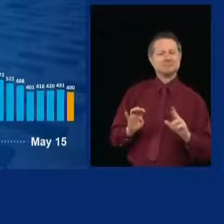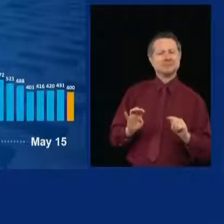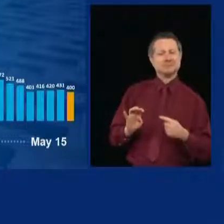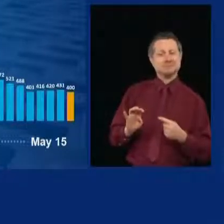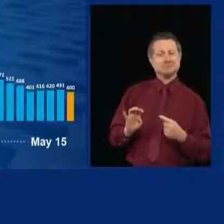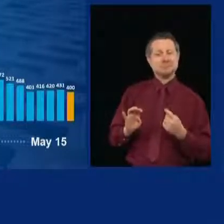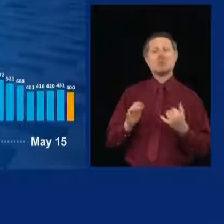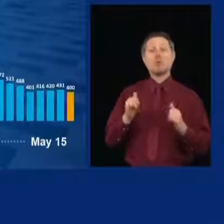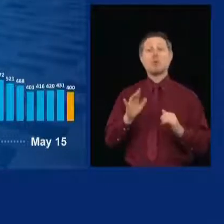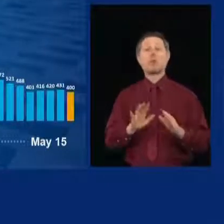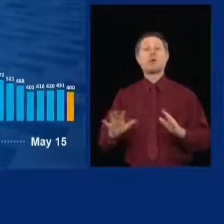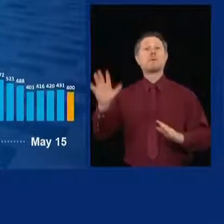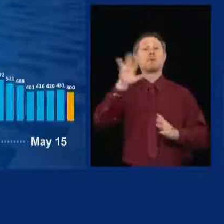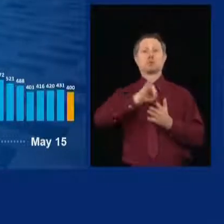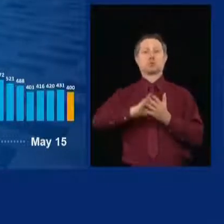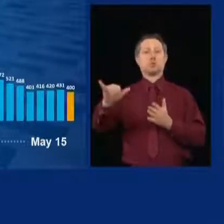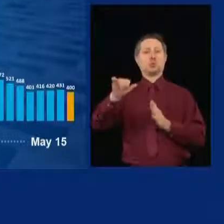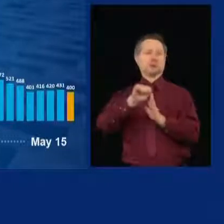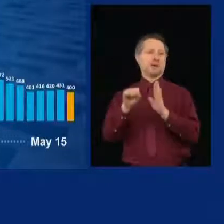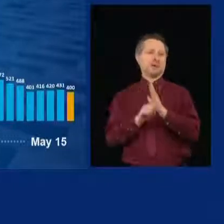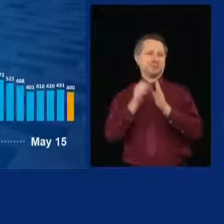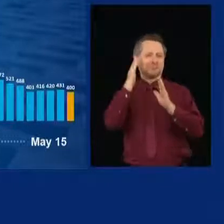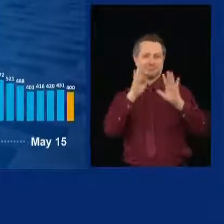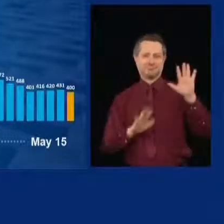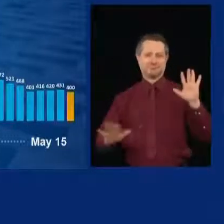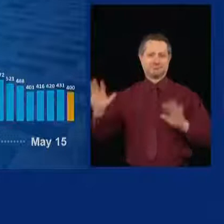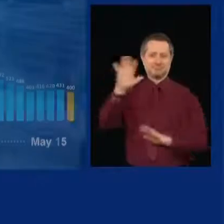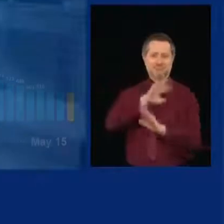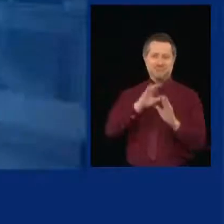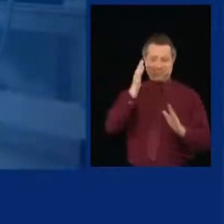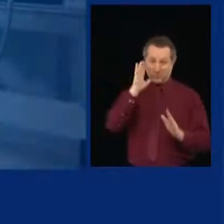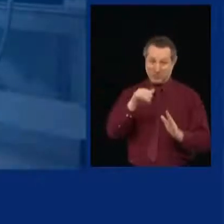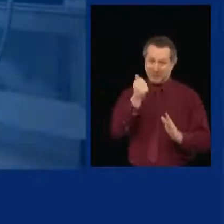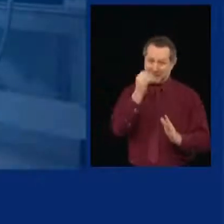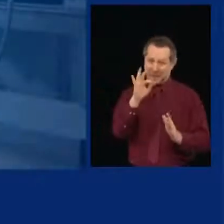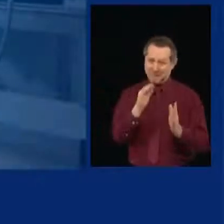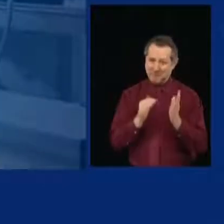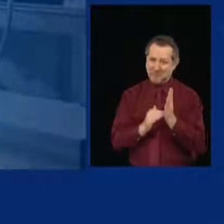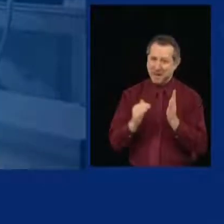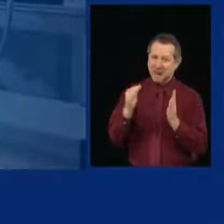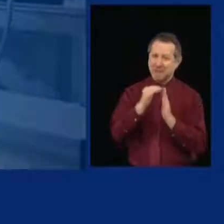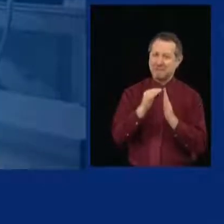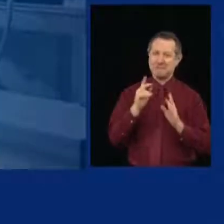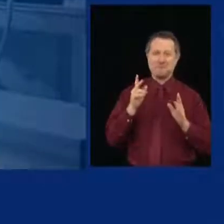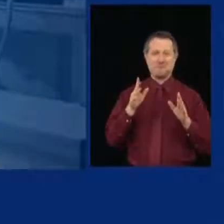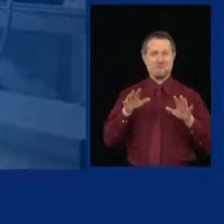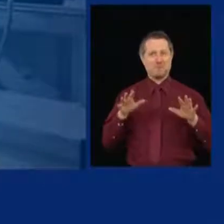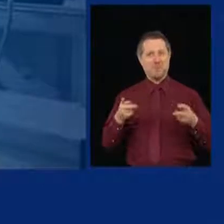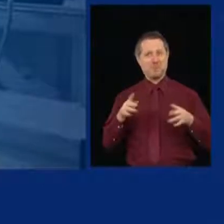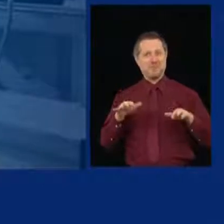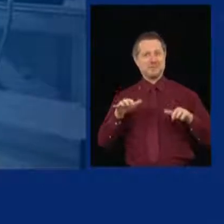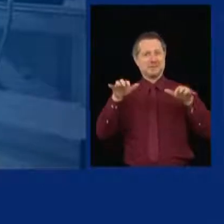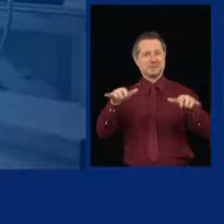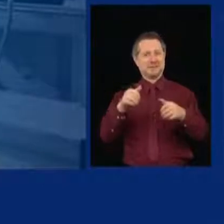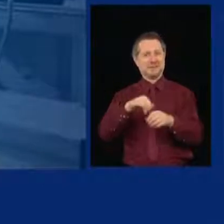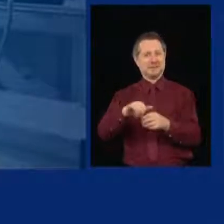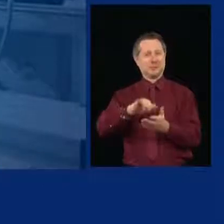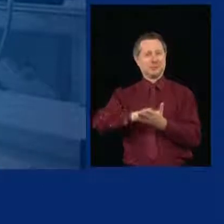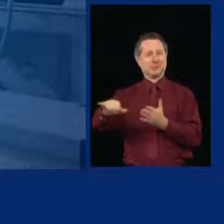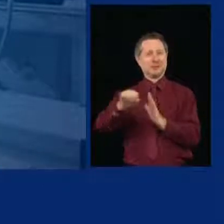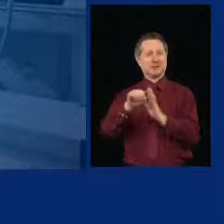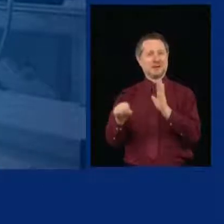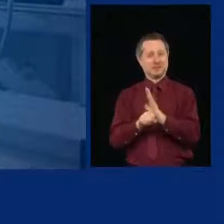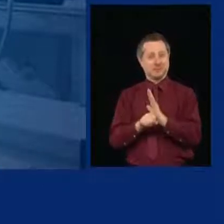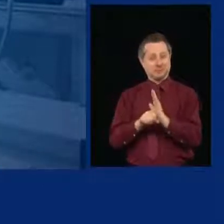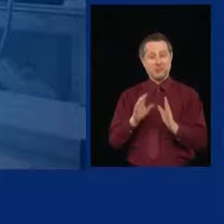statewide population of 19 million, 50,000 hospital beds. The number of